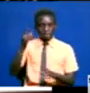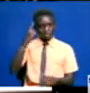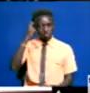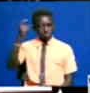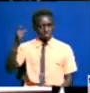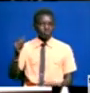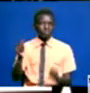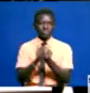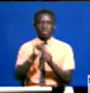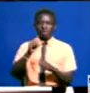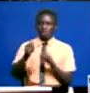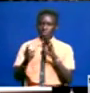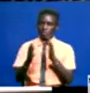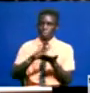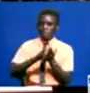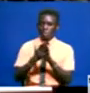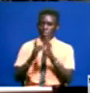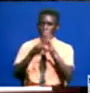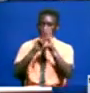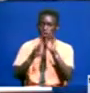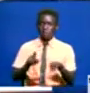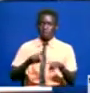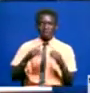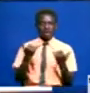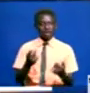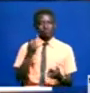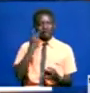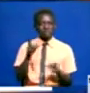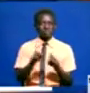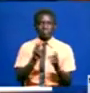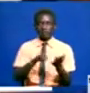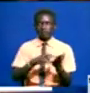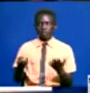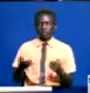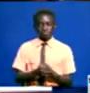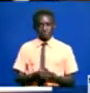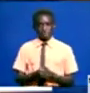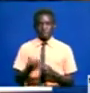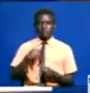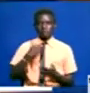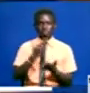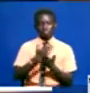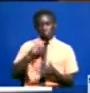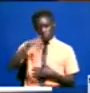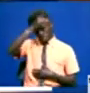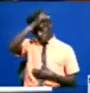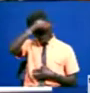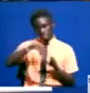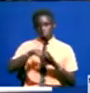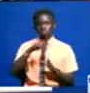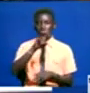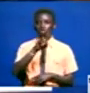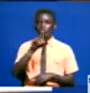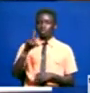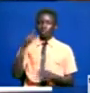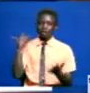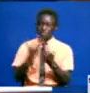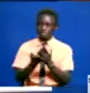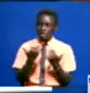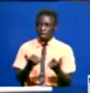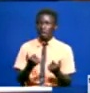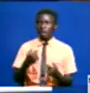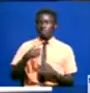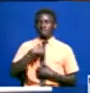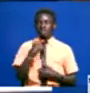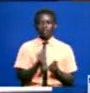juhudi ambazo sasa wanasema zimambulia patupu. I graduated in 2021. Up to now, myself and other